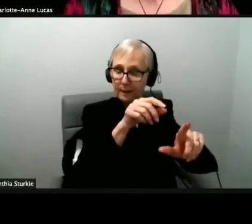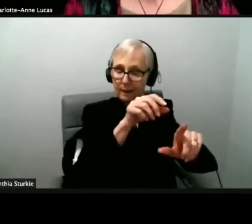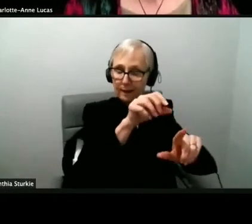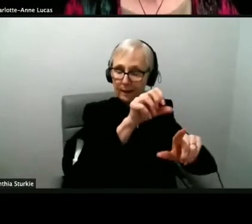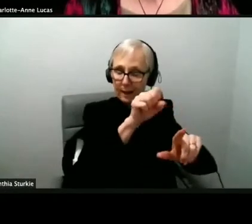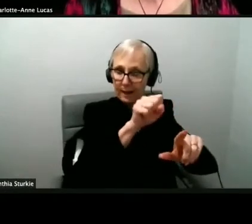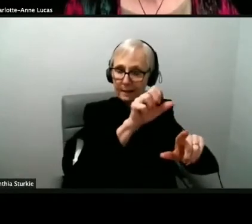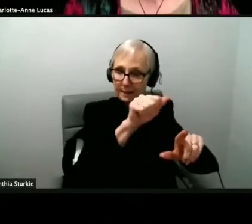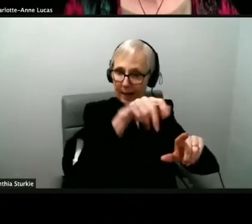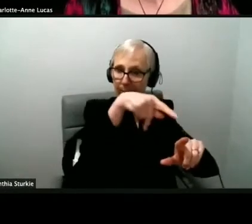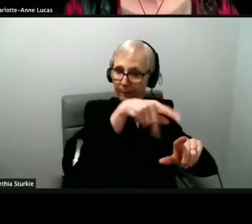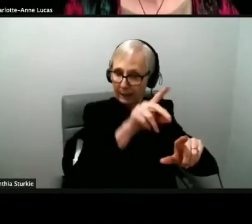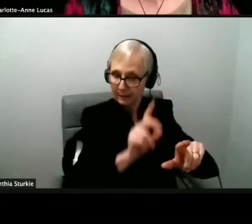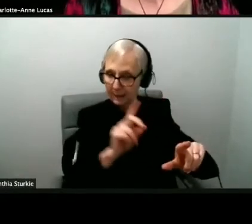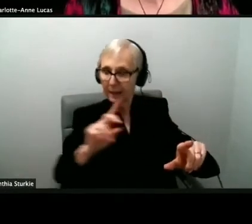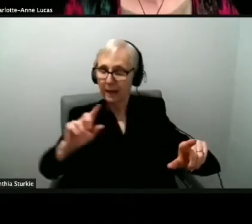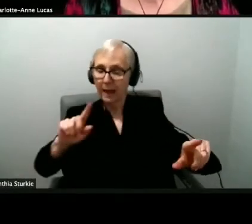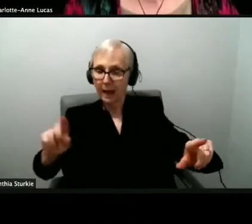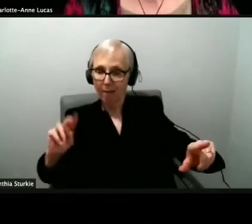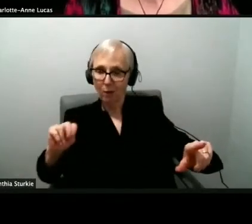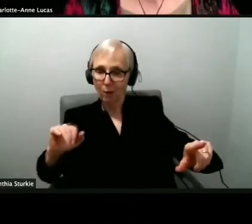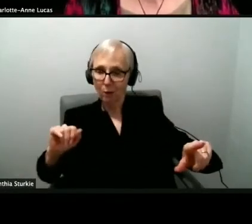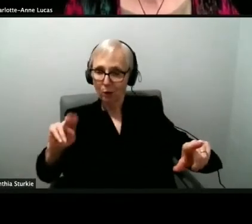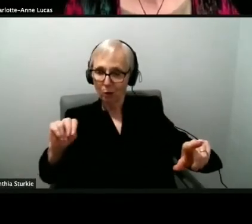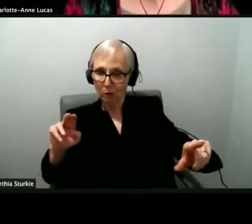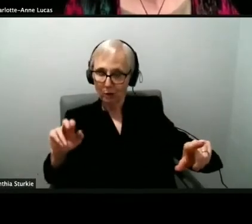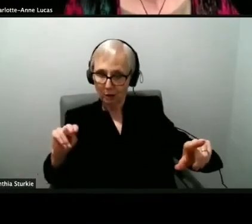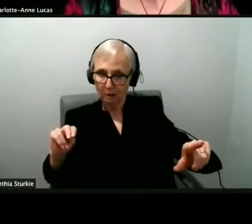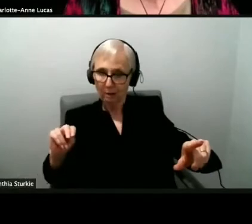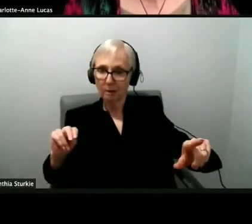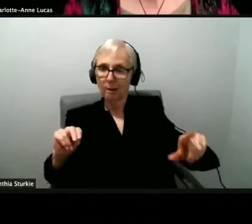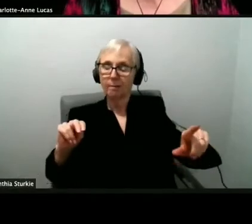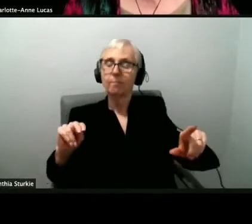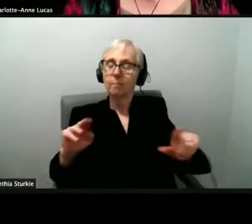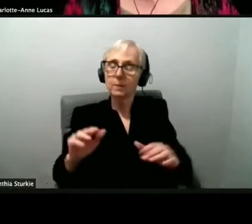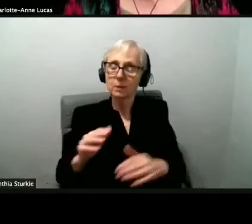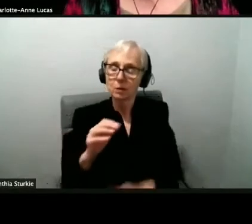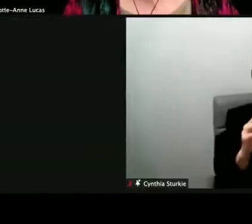understanding of what we will or will not be voting for in regards to Prop B. Thank you.